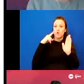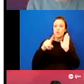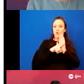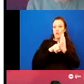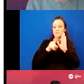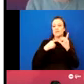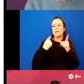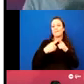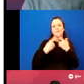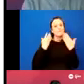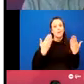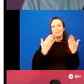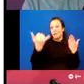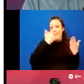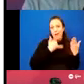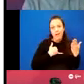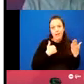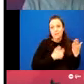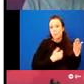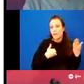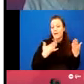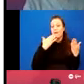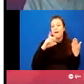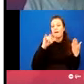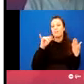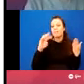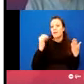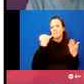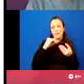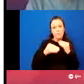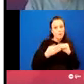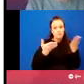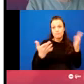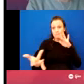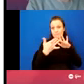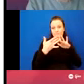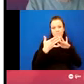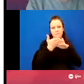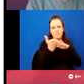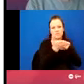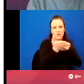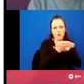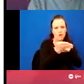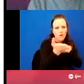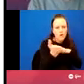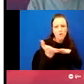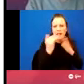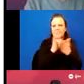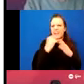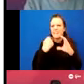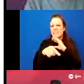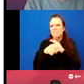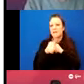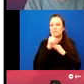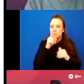and, uh, feel free to call us. Uh, we have a hotline number, uh, and we get back to that. Uh, both that and the email is a real